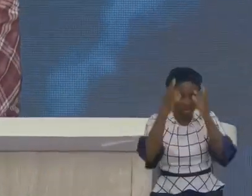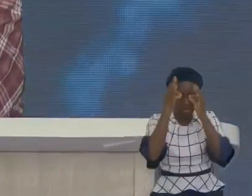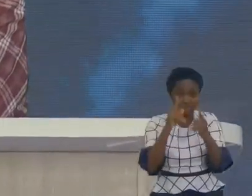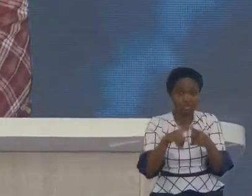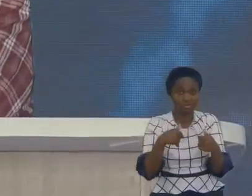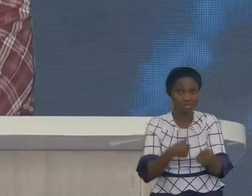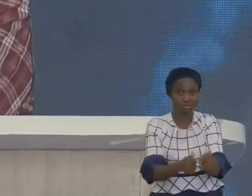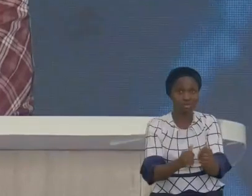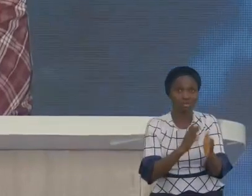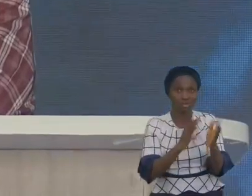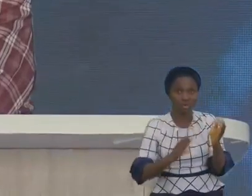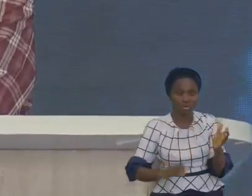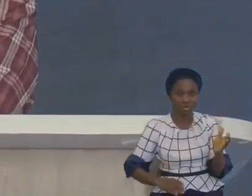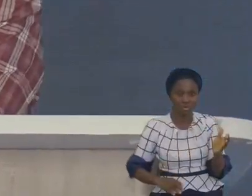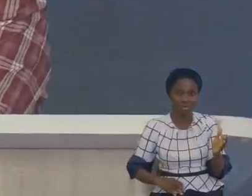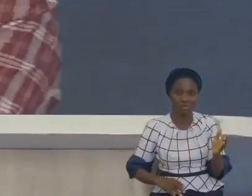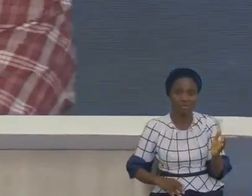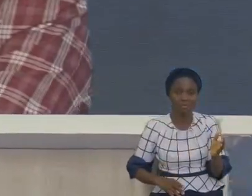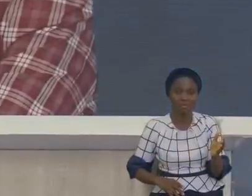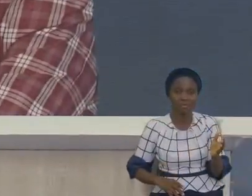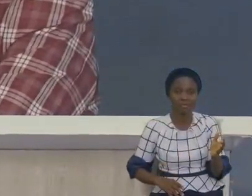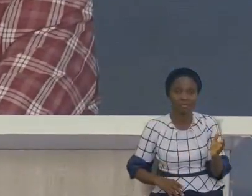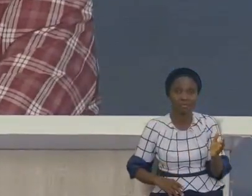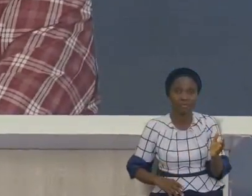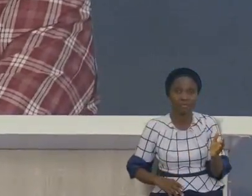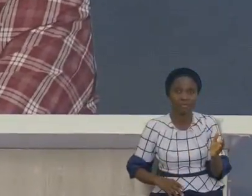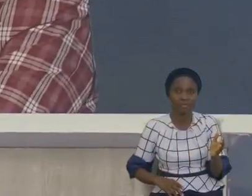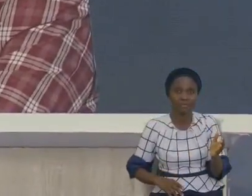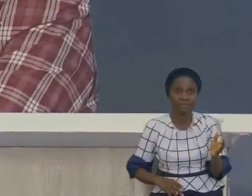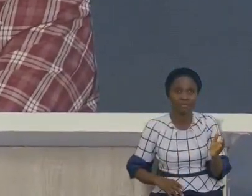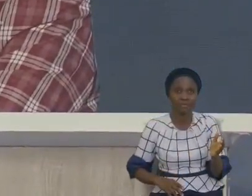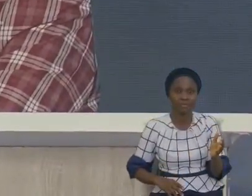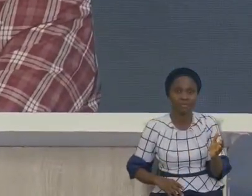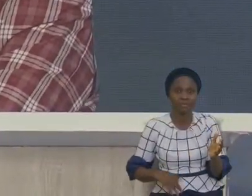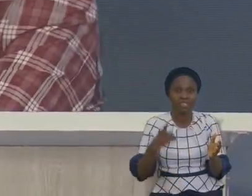that's devotion to the way of the Lord.